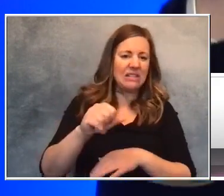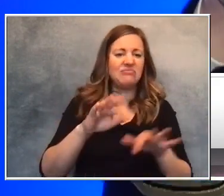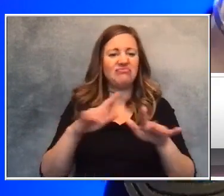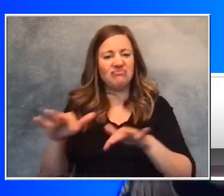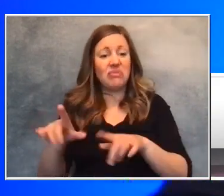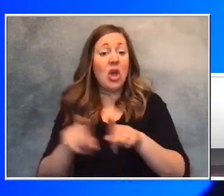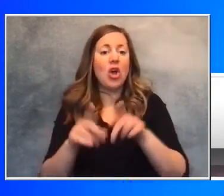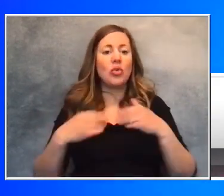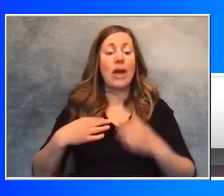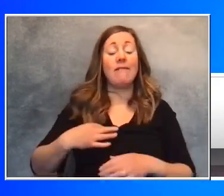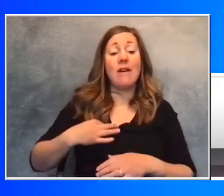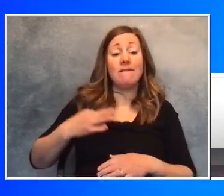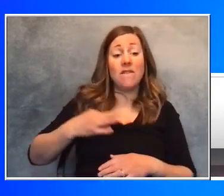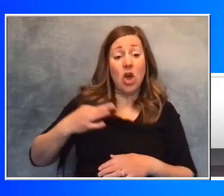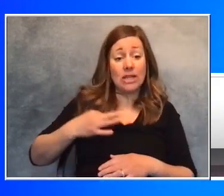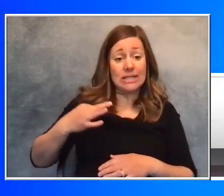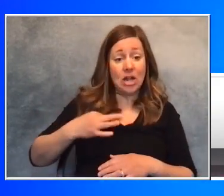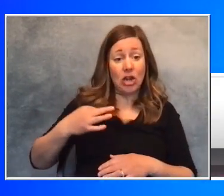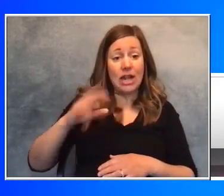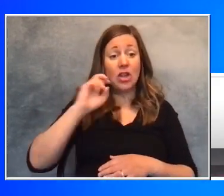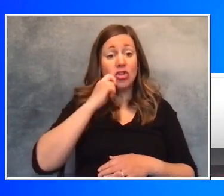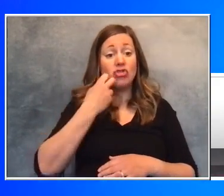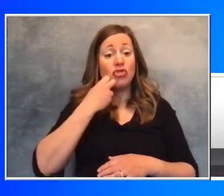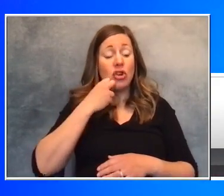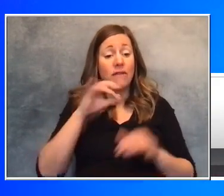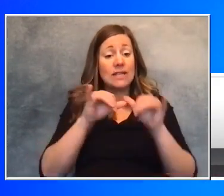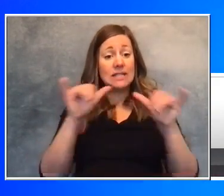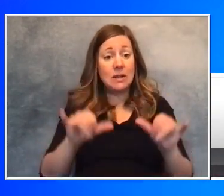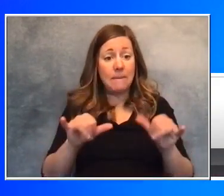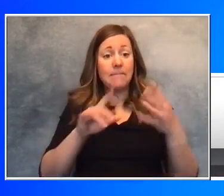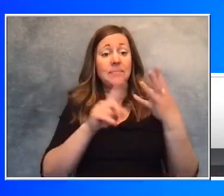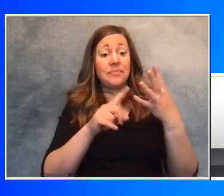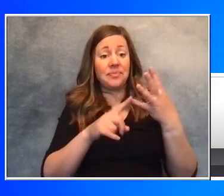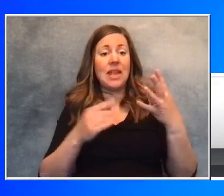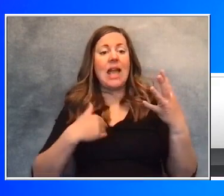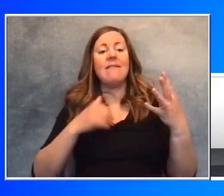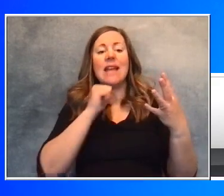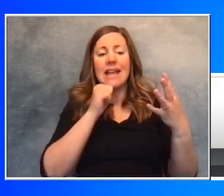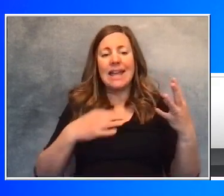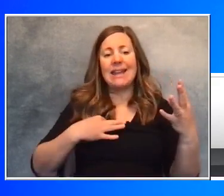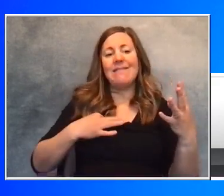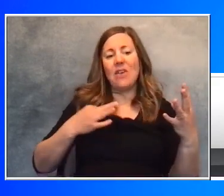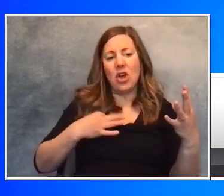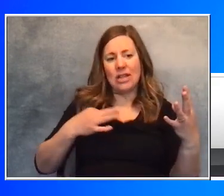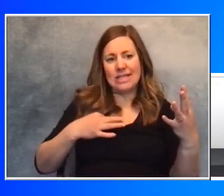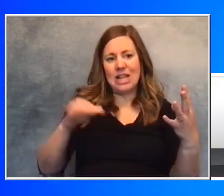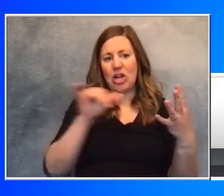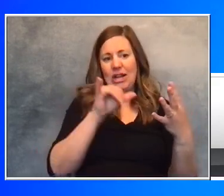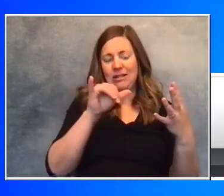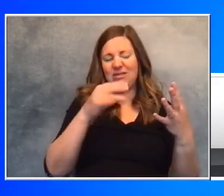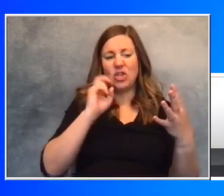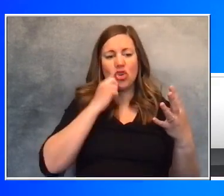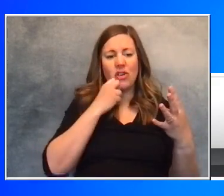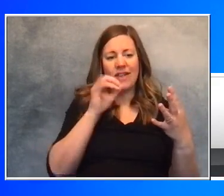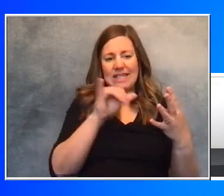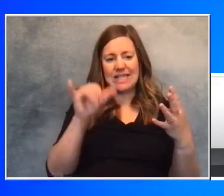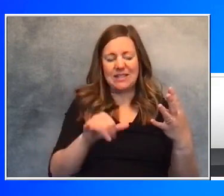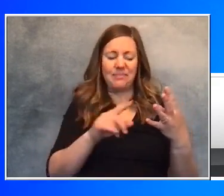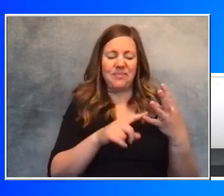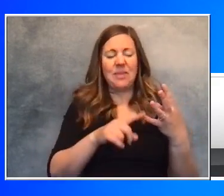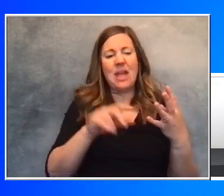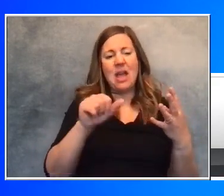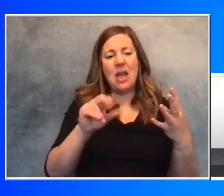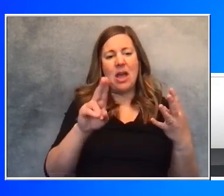your arm, and then we have the involuntary nervous system, sometimes called the autonomic nervous system. And it really seems that